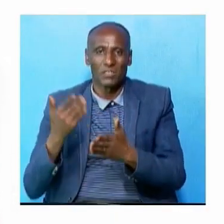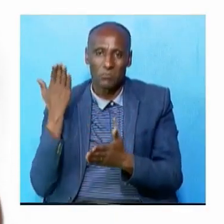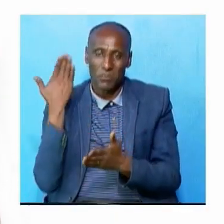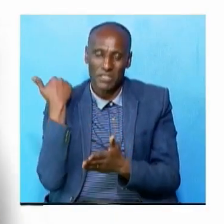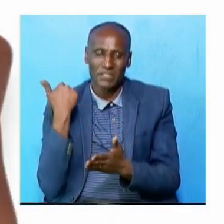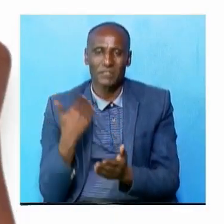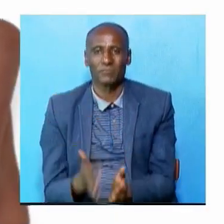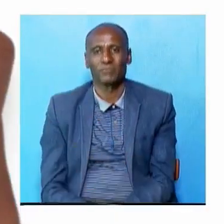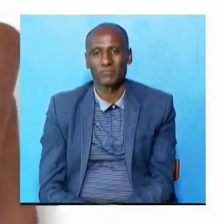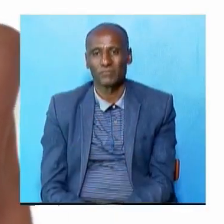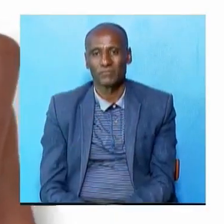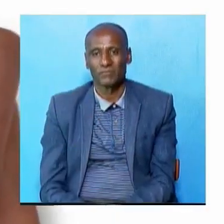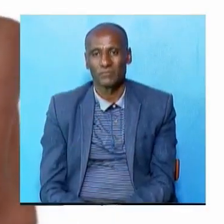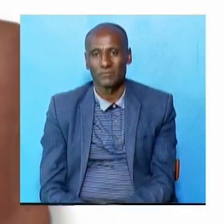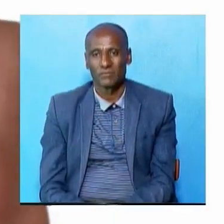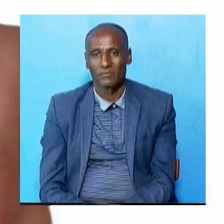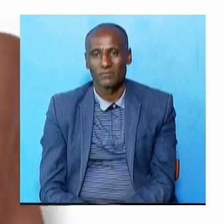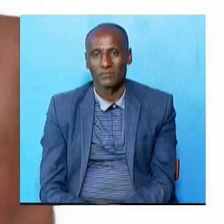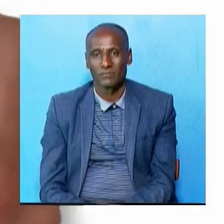past.